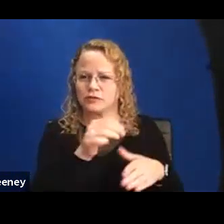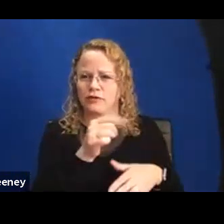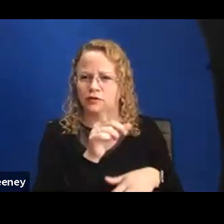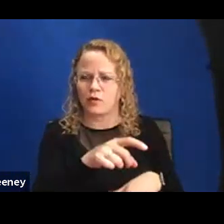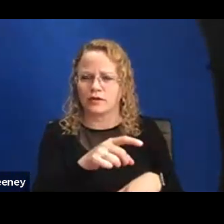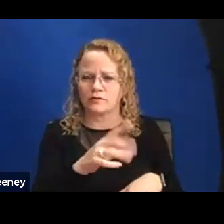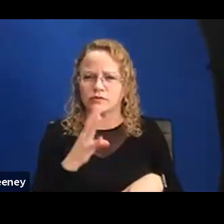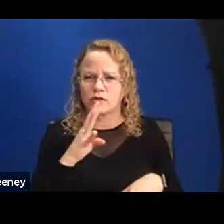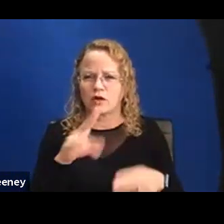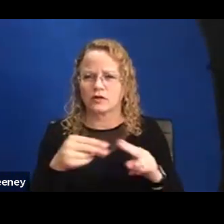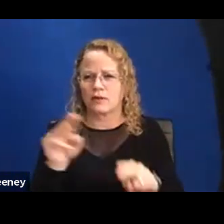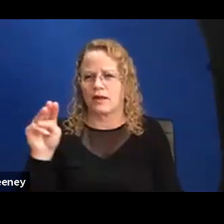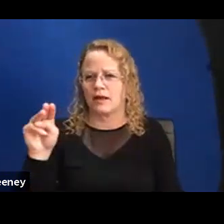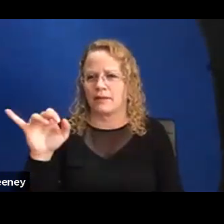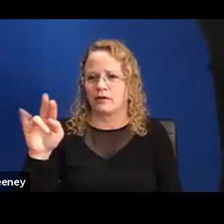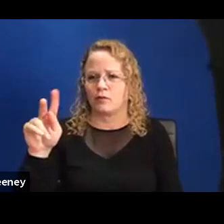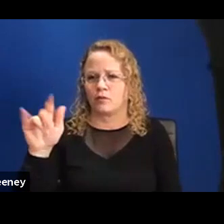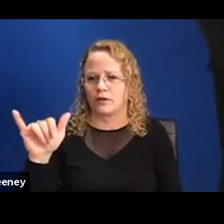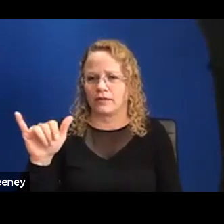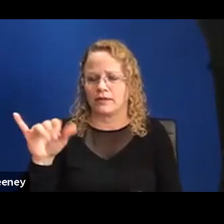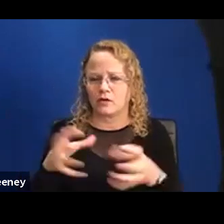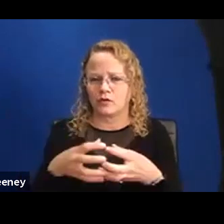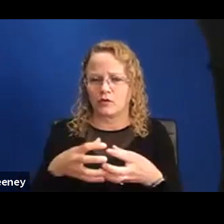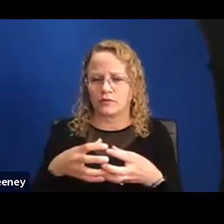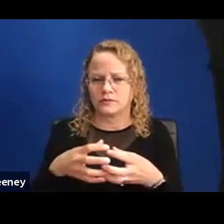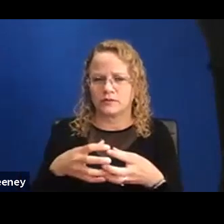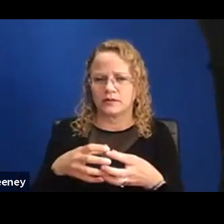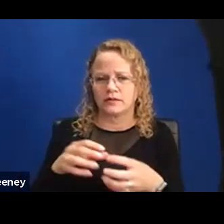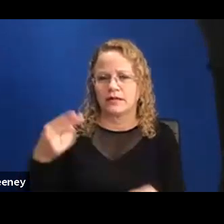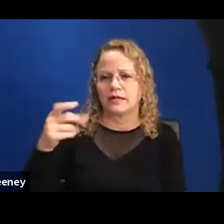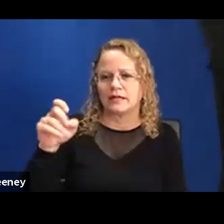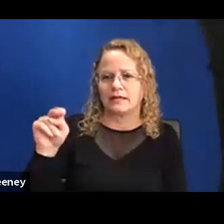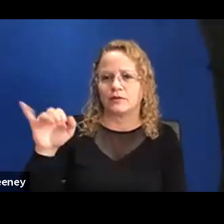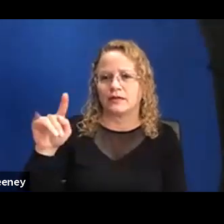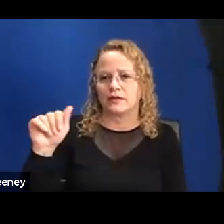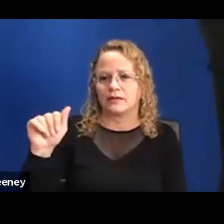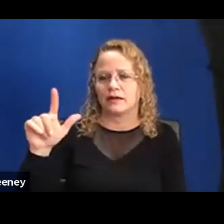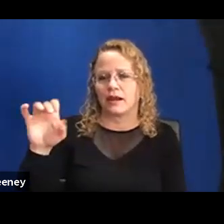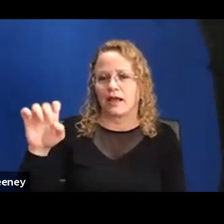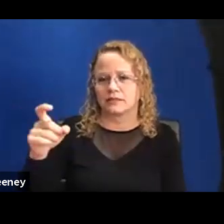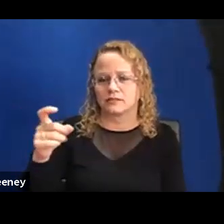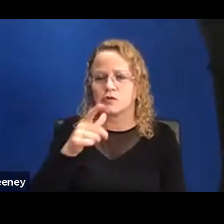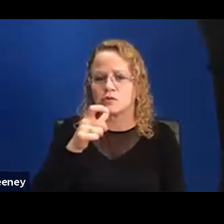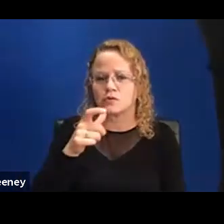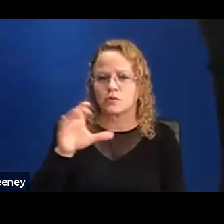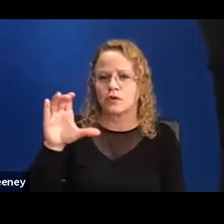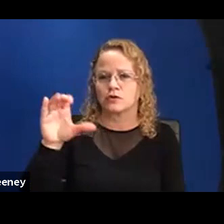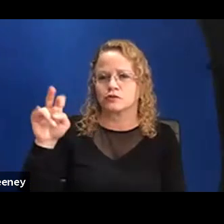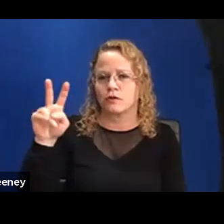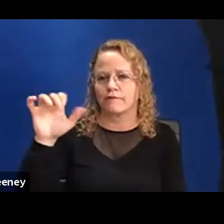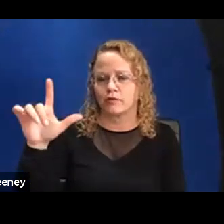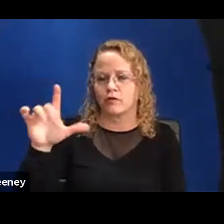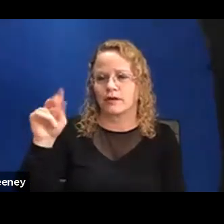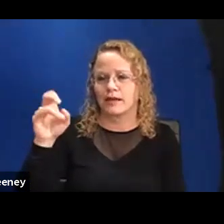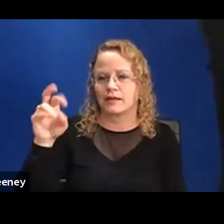about minority groups, especially not forgetting history, we think of someone like Henrietta Lacks, who cervical cancer cells